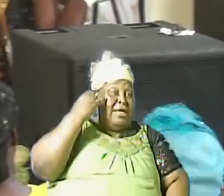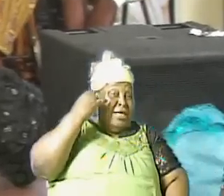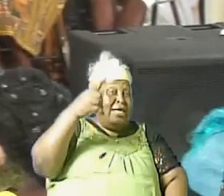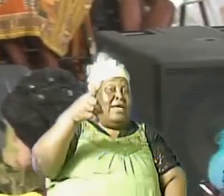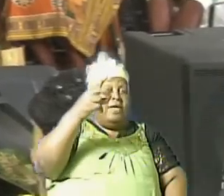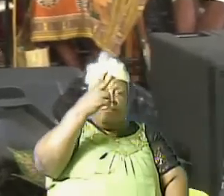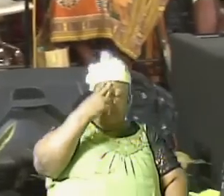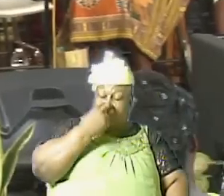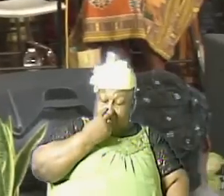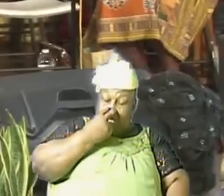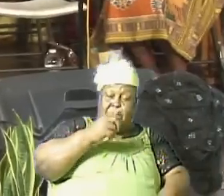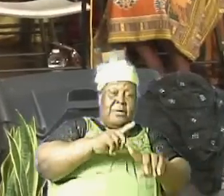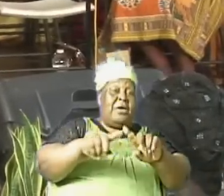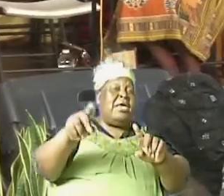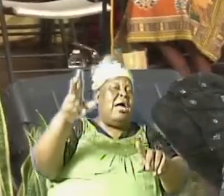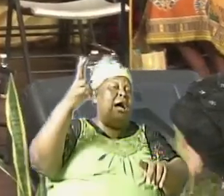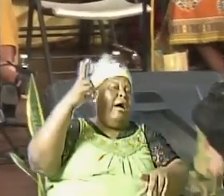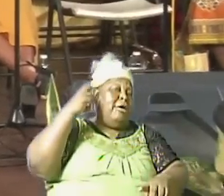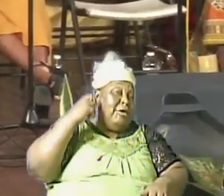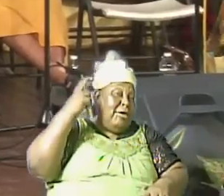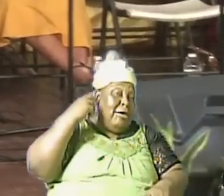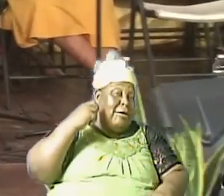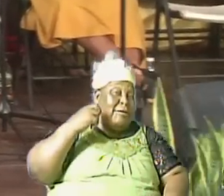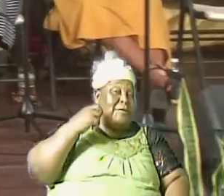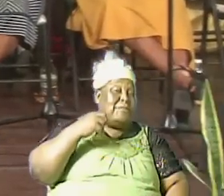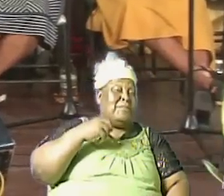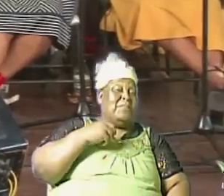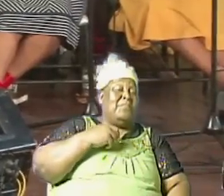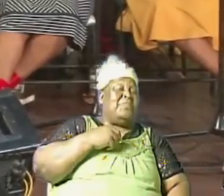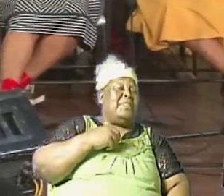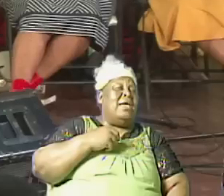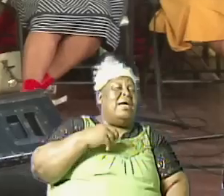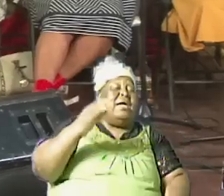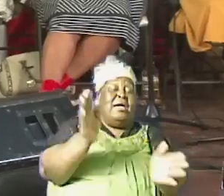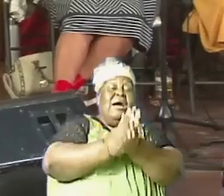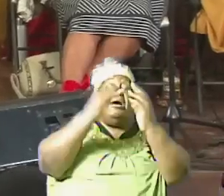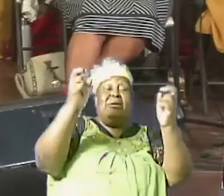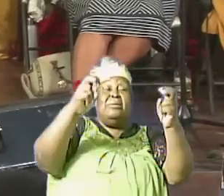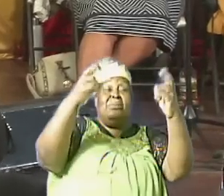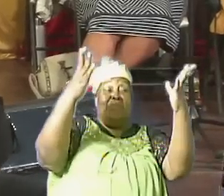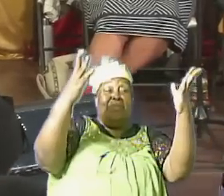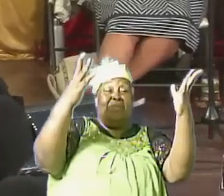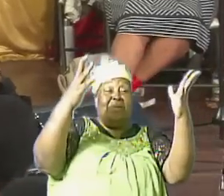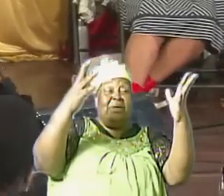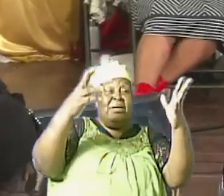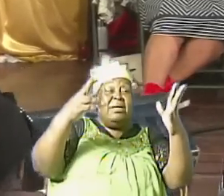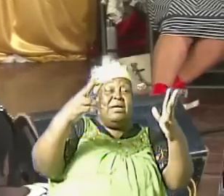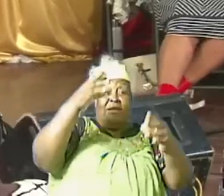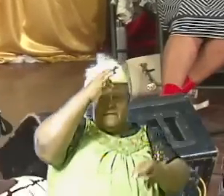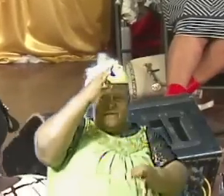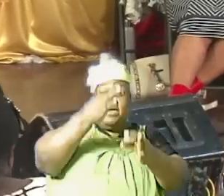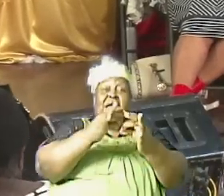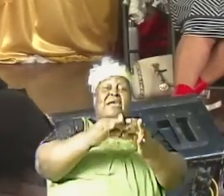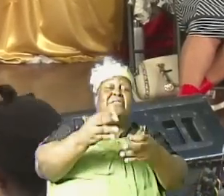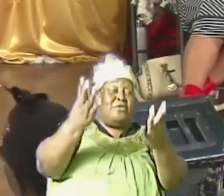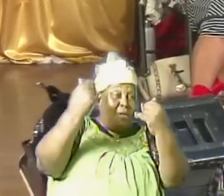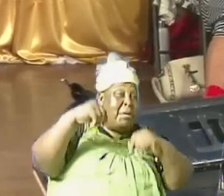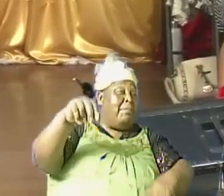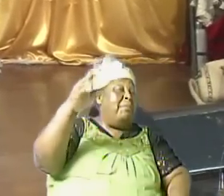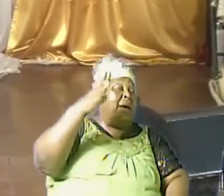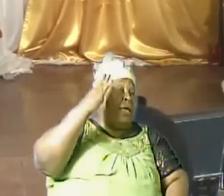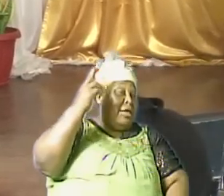if you sleep, you can't hear. Hallelujah. Hallelujah. And faith cometh